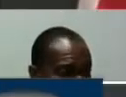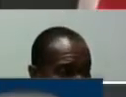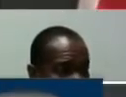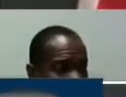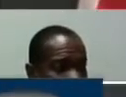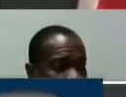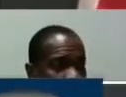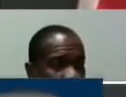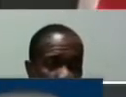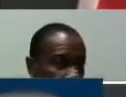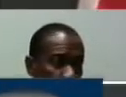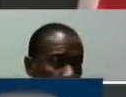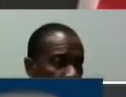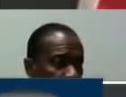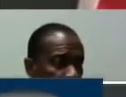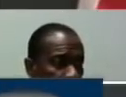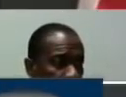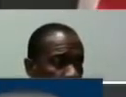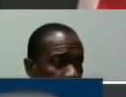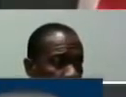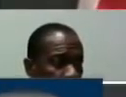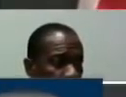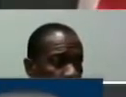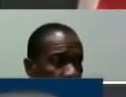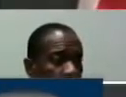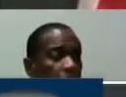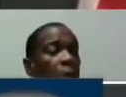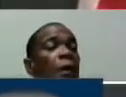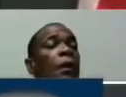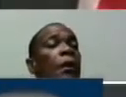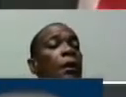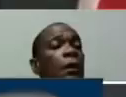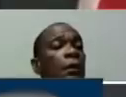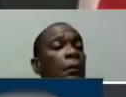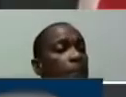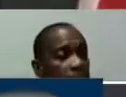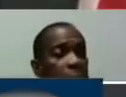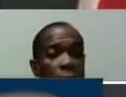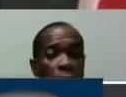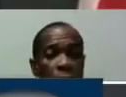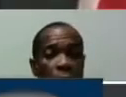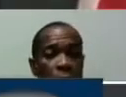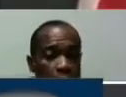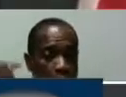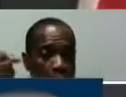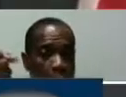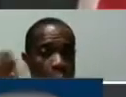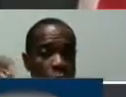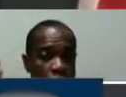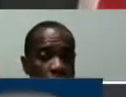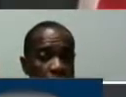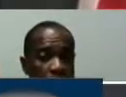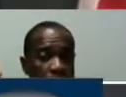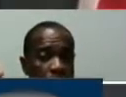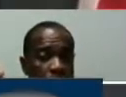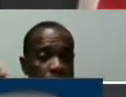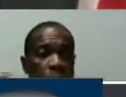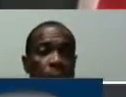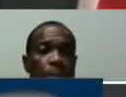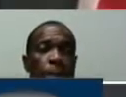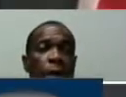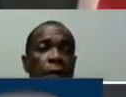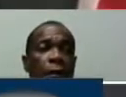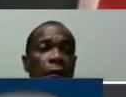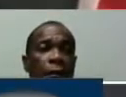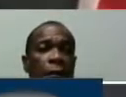on the establishment, but you choosing not to be able to come to work under the conditions laid down, that you will